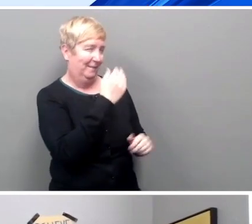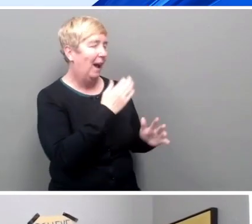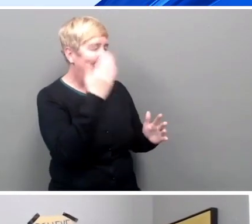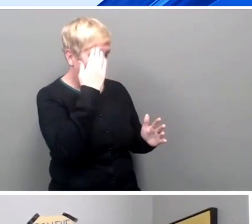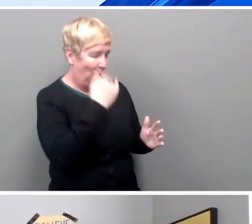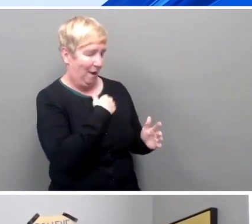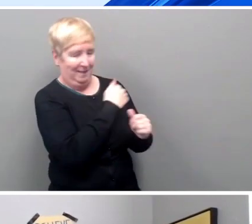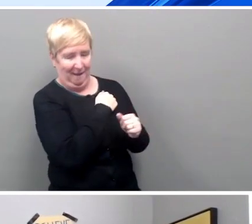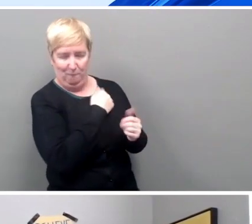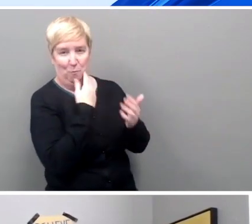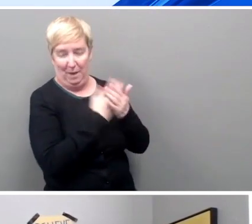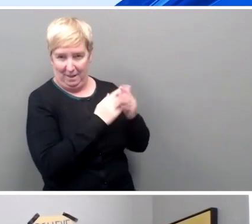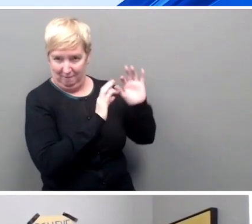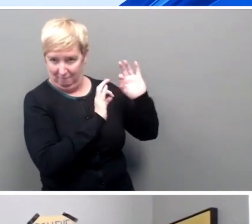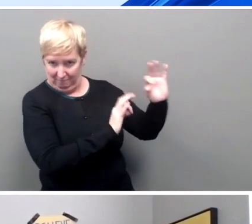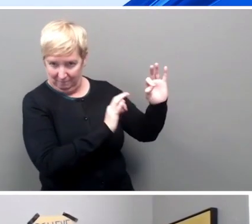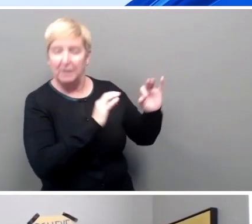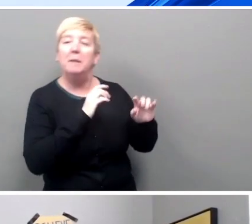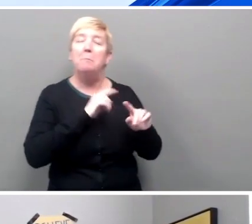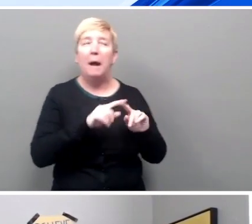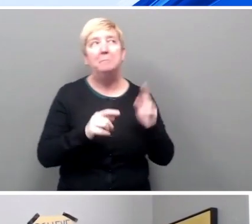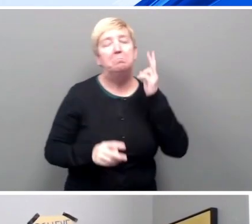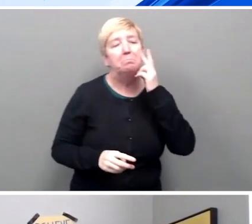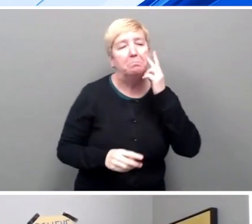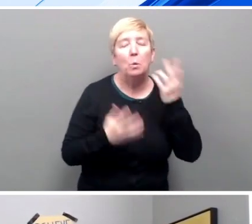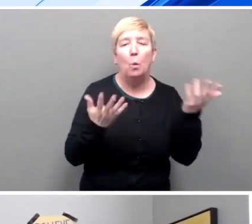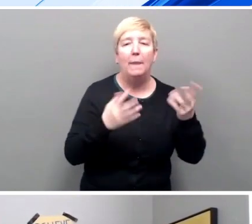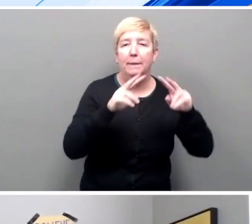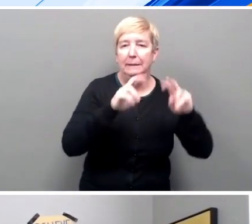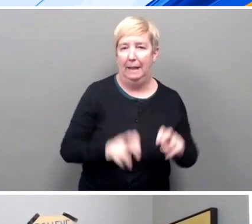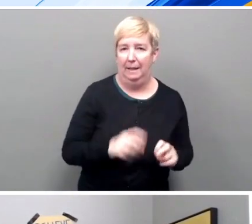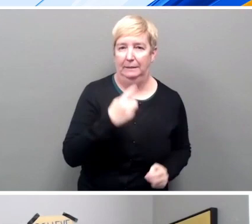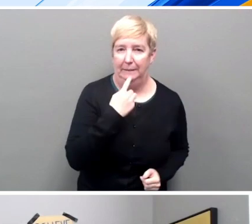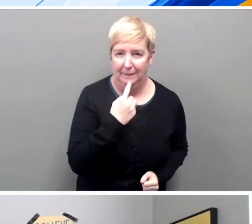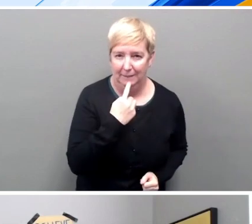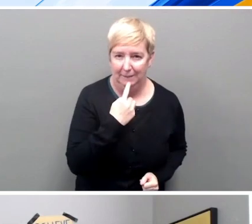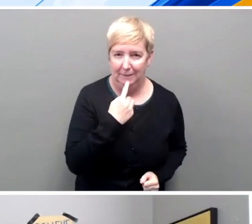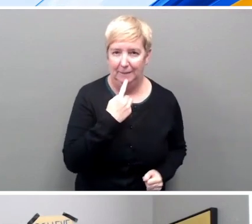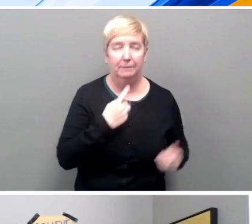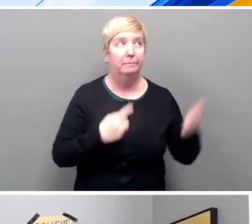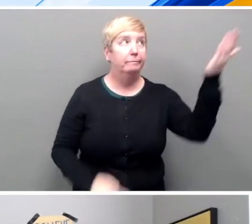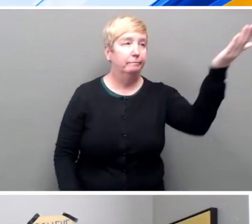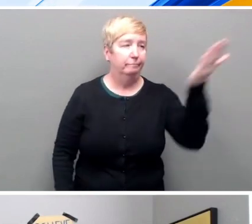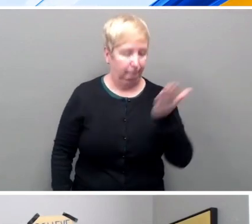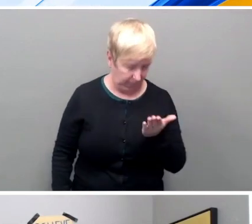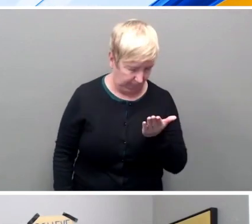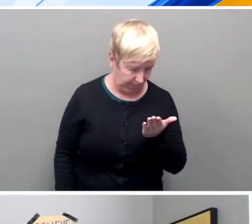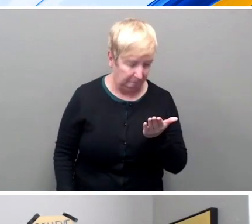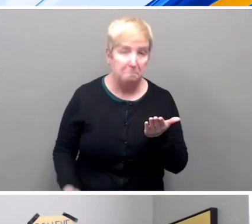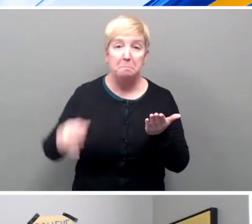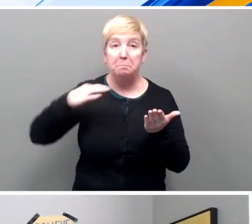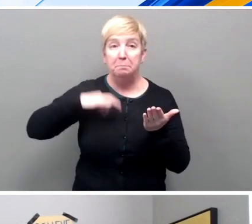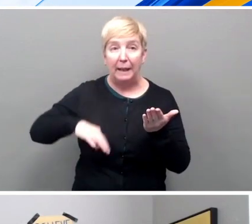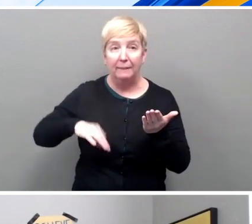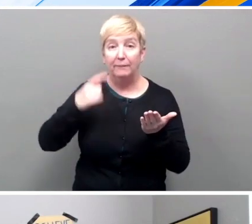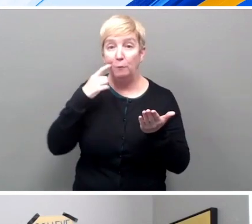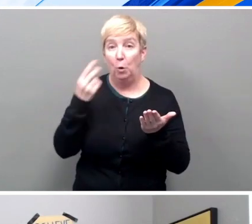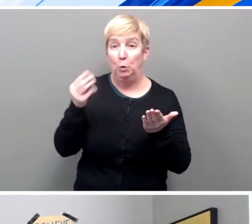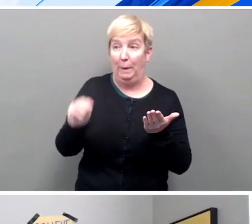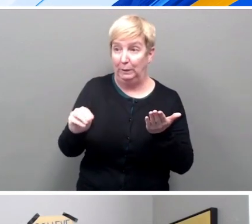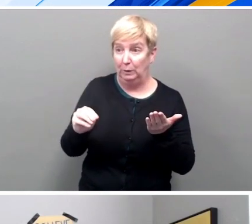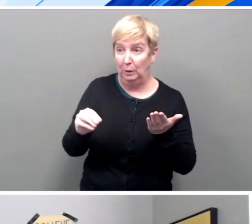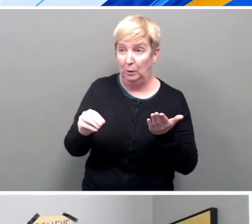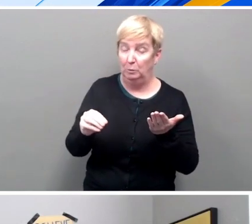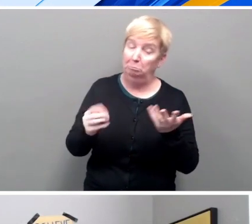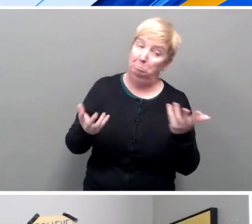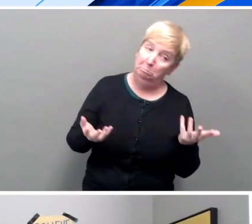that analysis. We'll look to see what the benefit would be to the state, which will be contingent